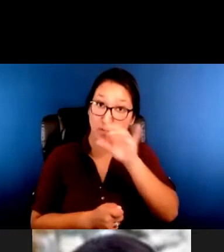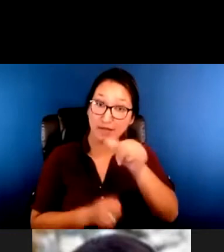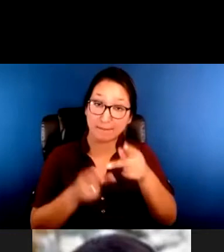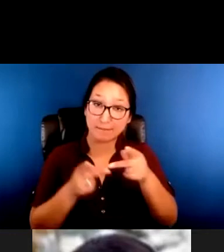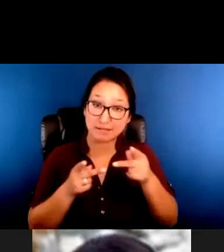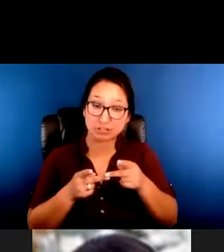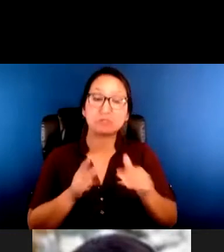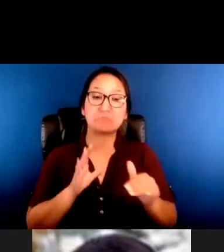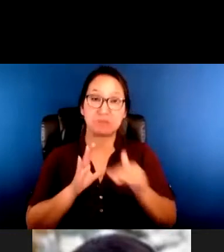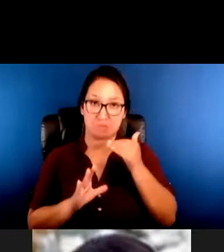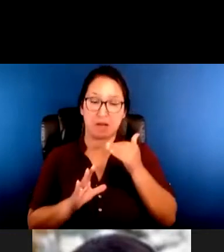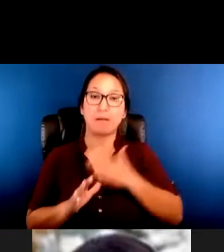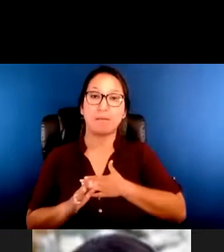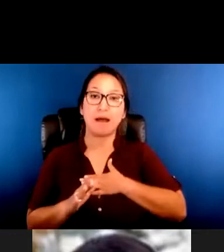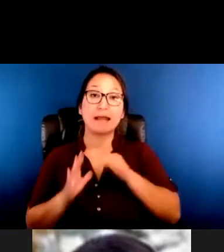is